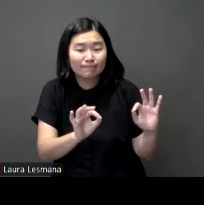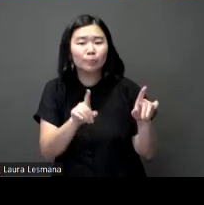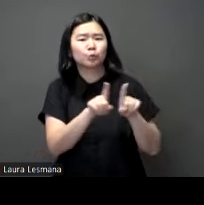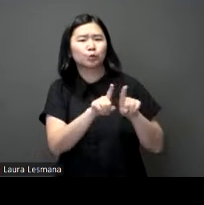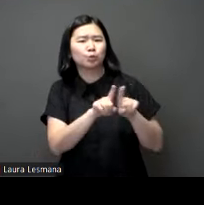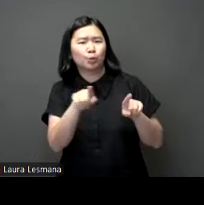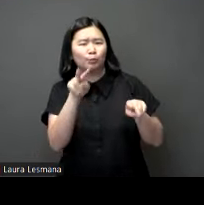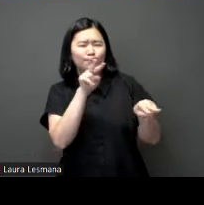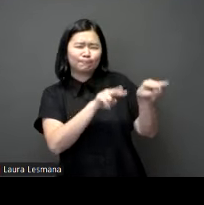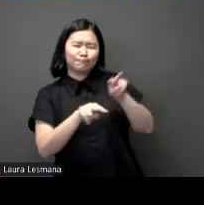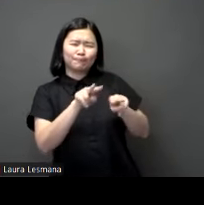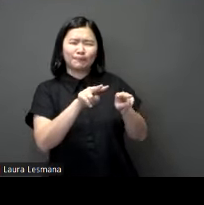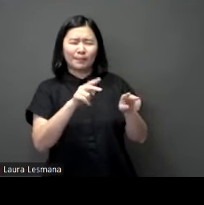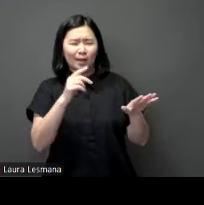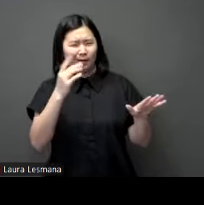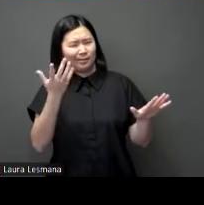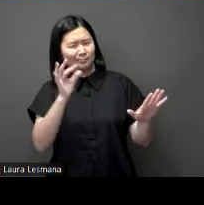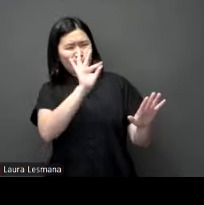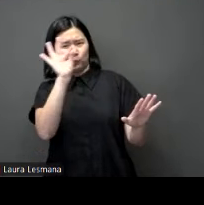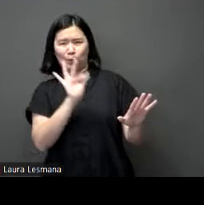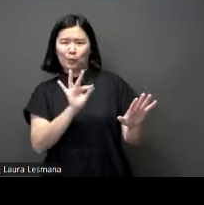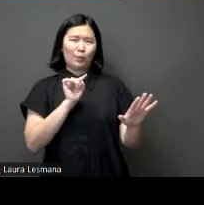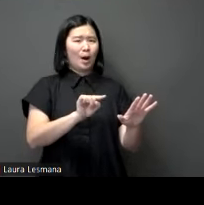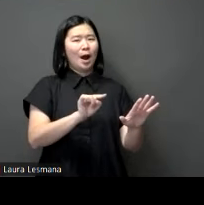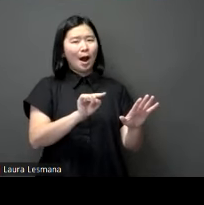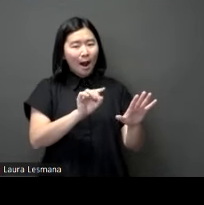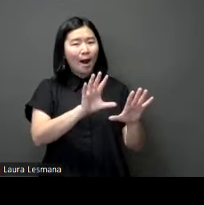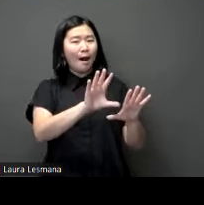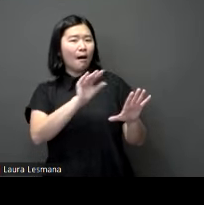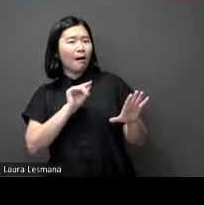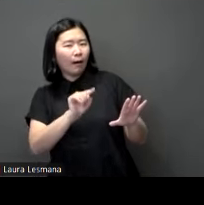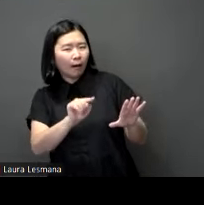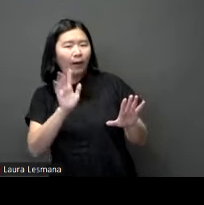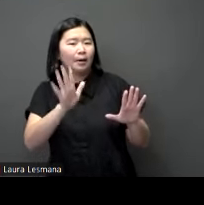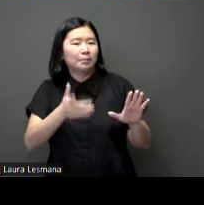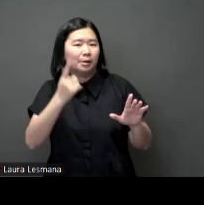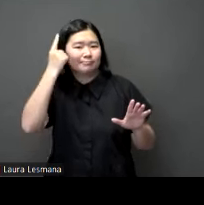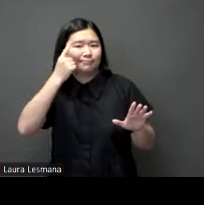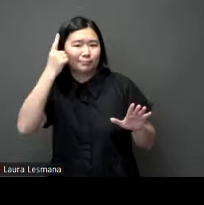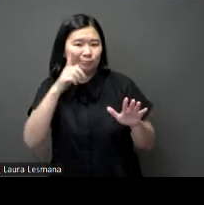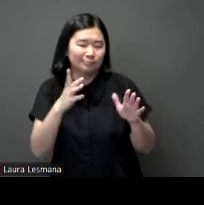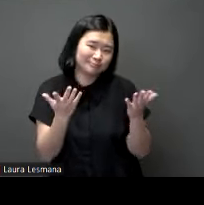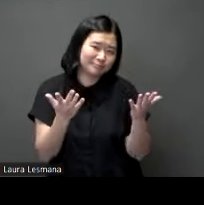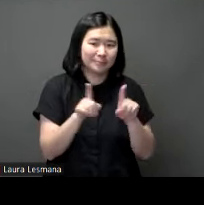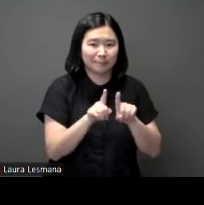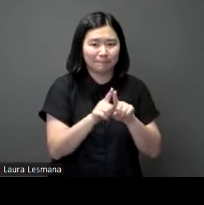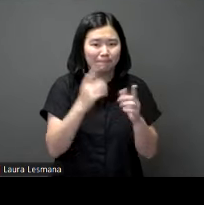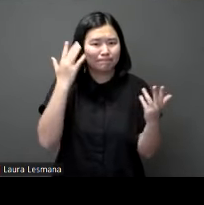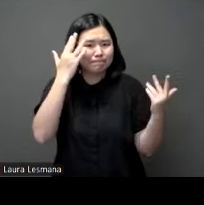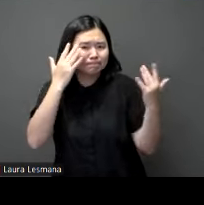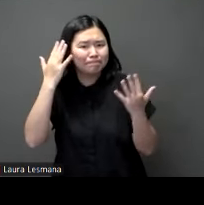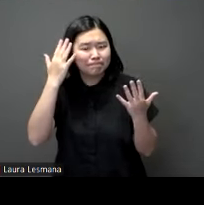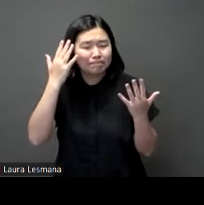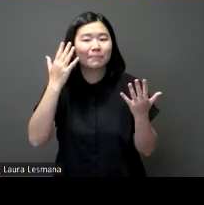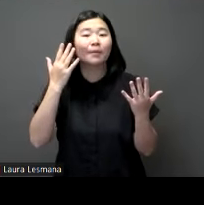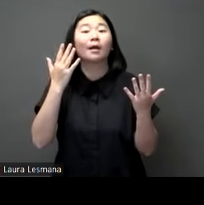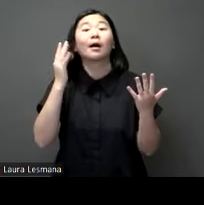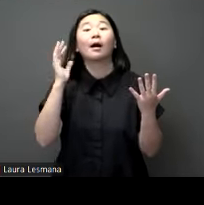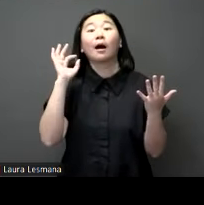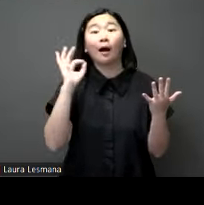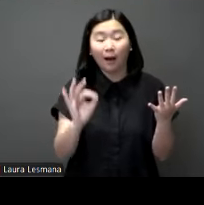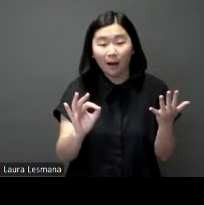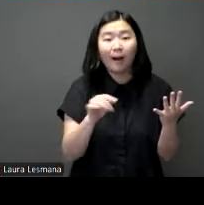theory, program theory, not just the theory of the program that is not just the objective or the goal, but what's behind it that